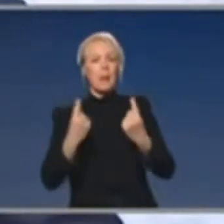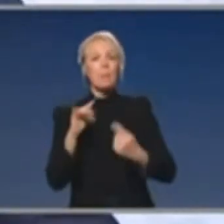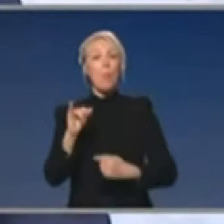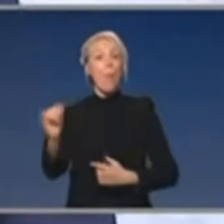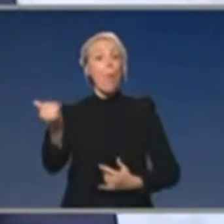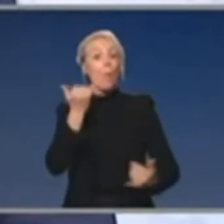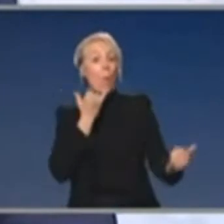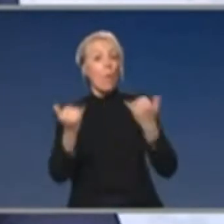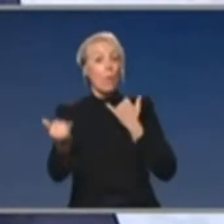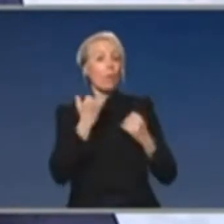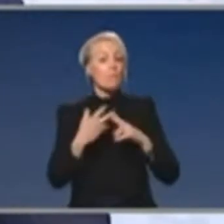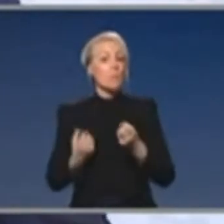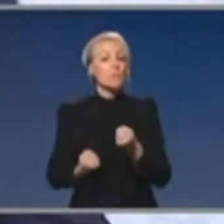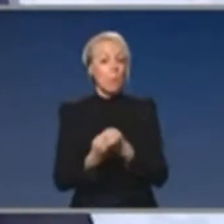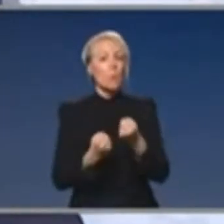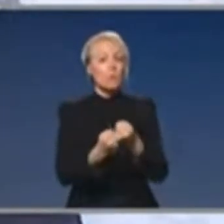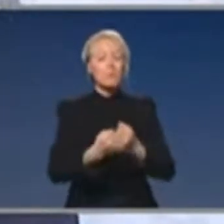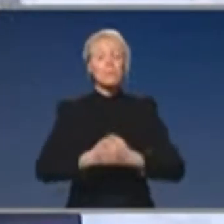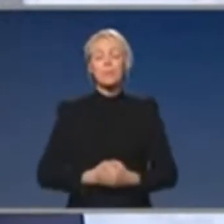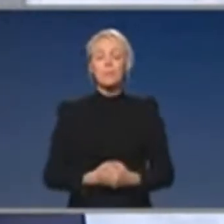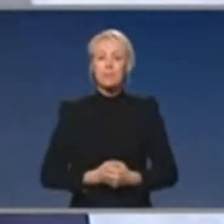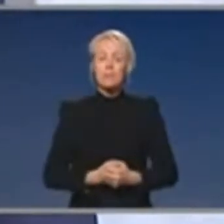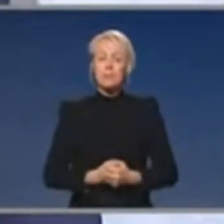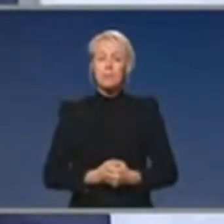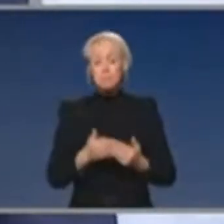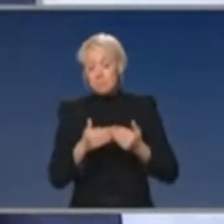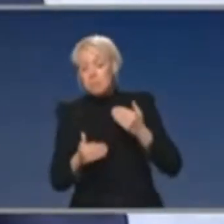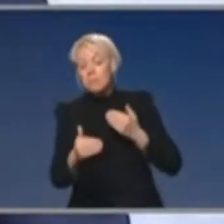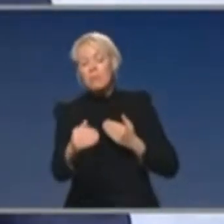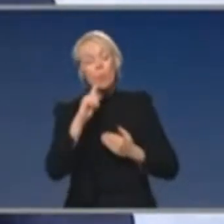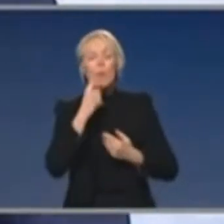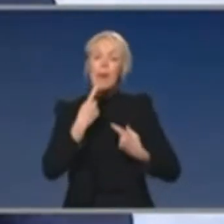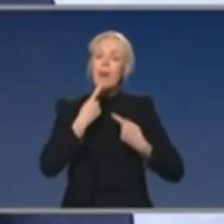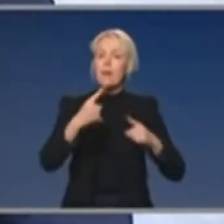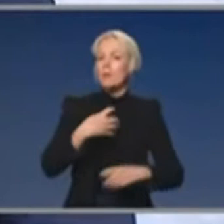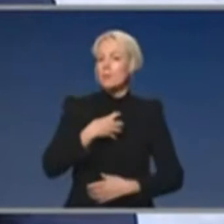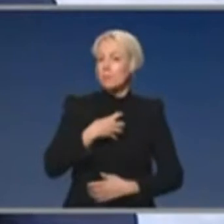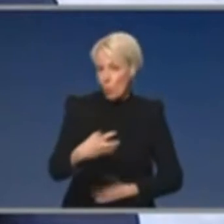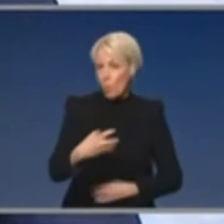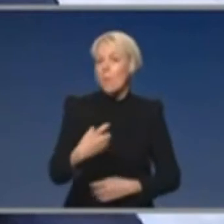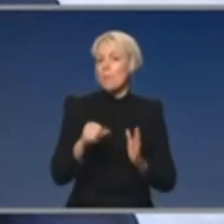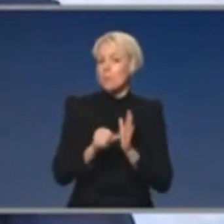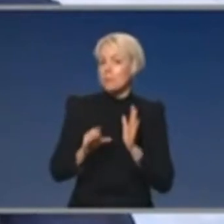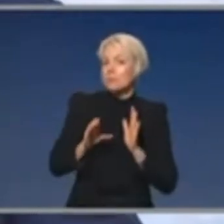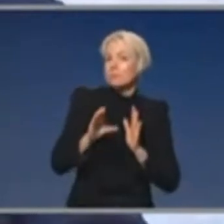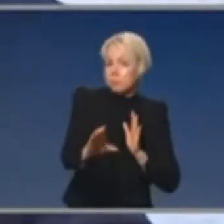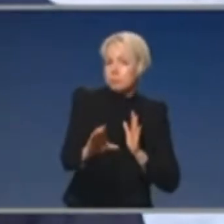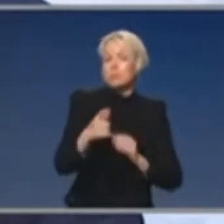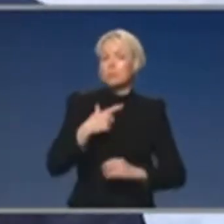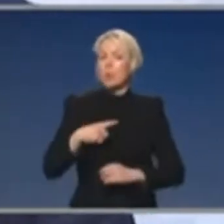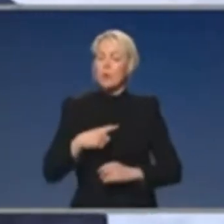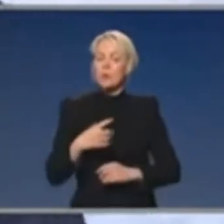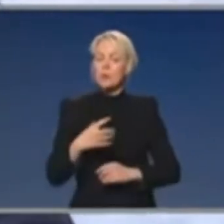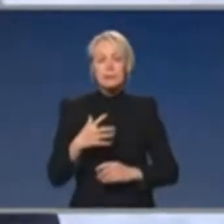support. If more is needed to be done, more will be done. And the report that will come back to me, I'm expecting